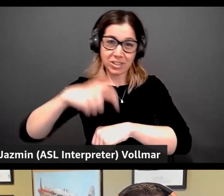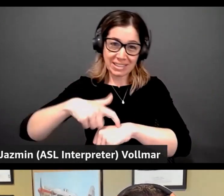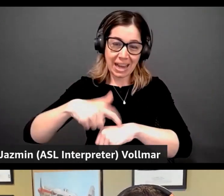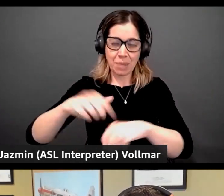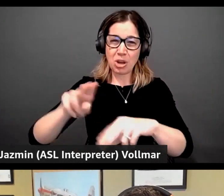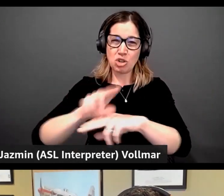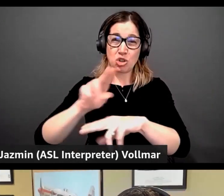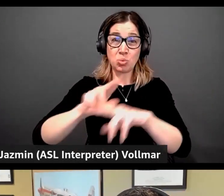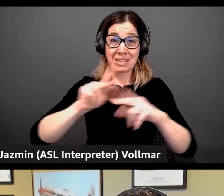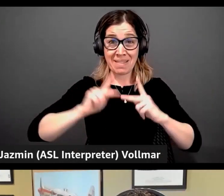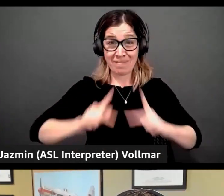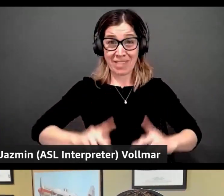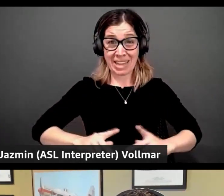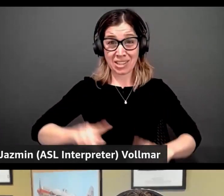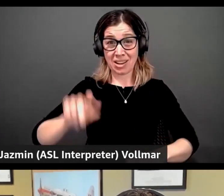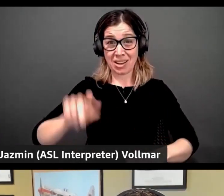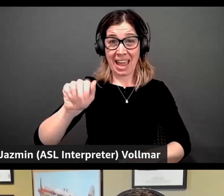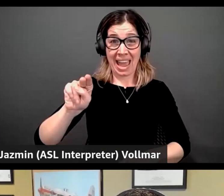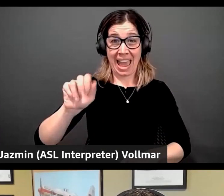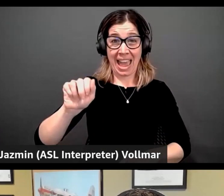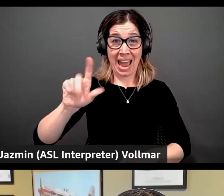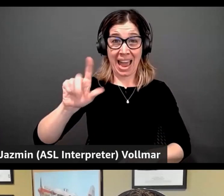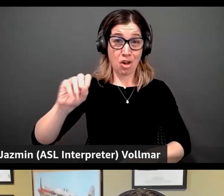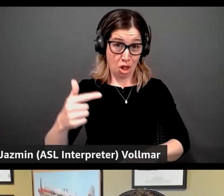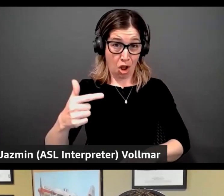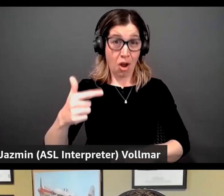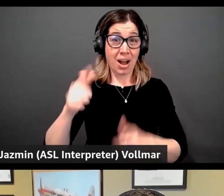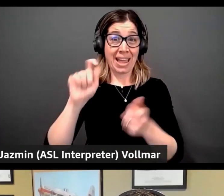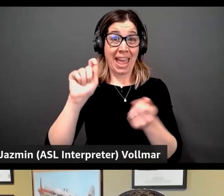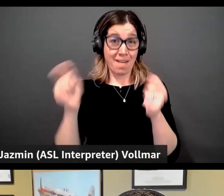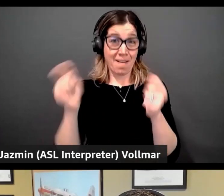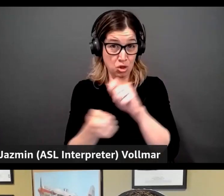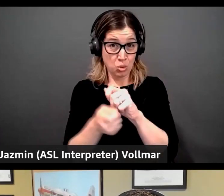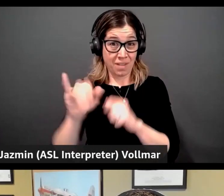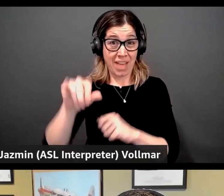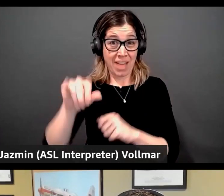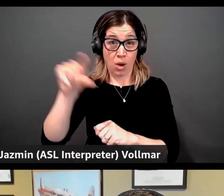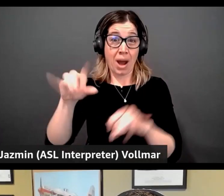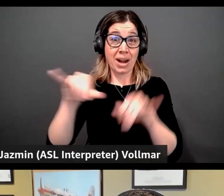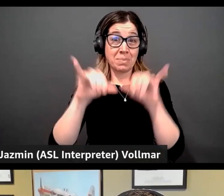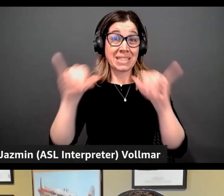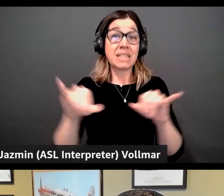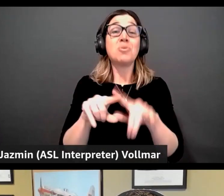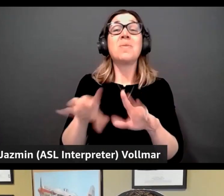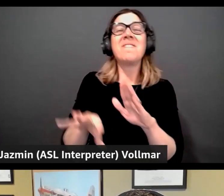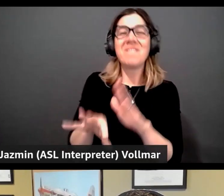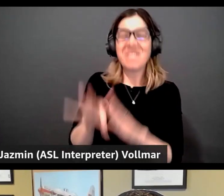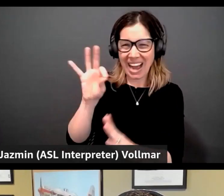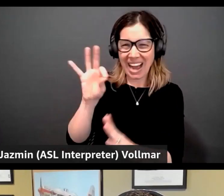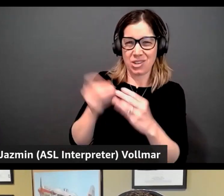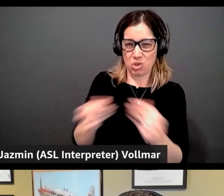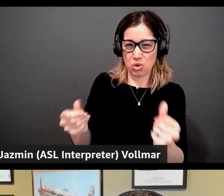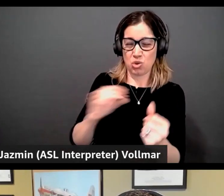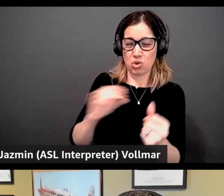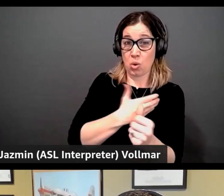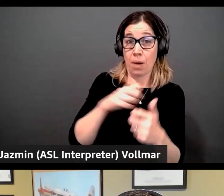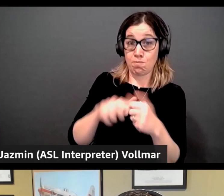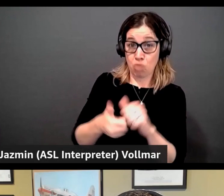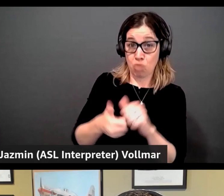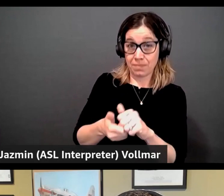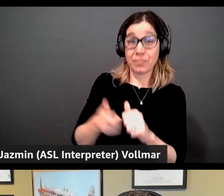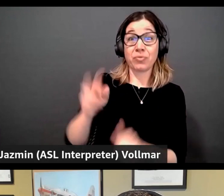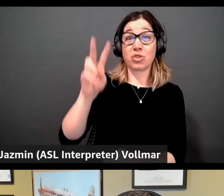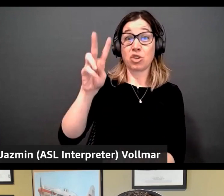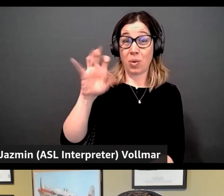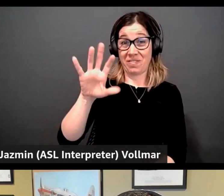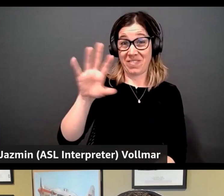analog, actual evolution of the quantum system in order to find the solution to our problem. So when we say we have 256